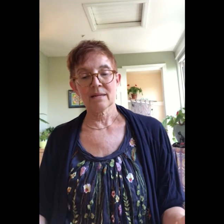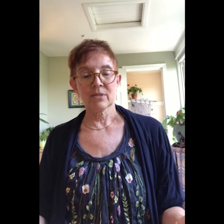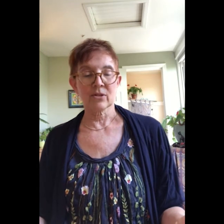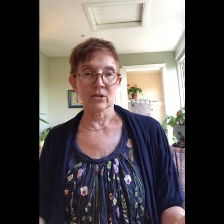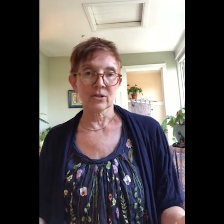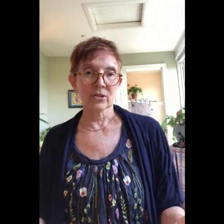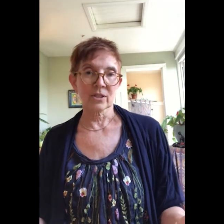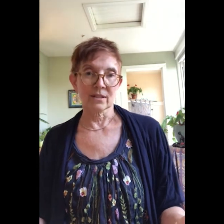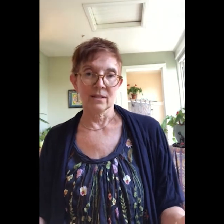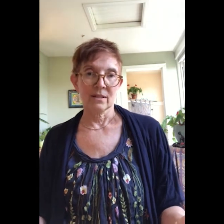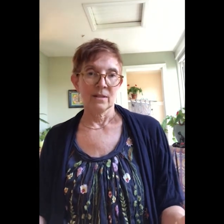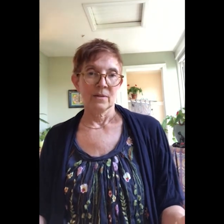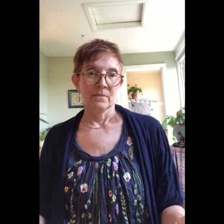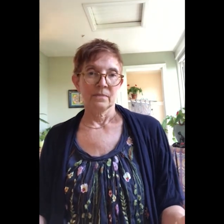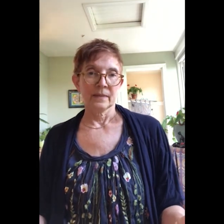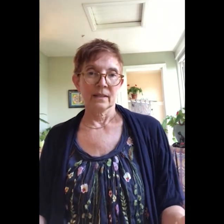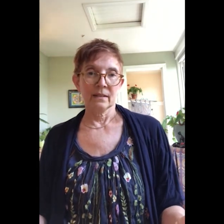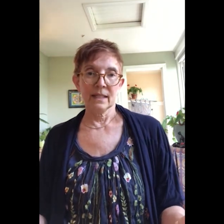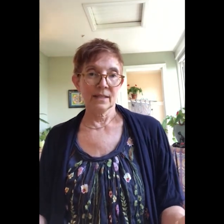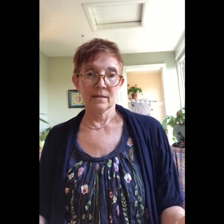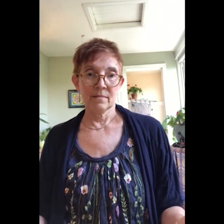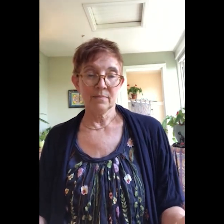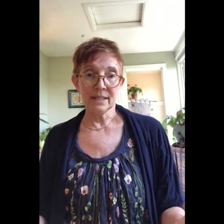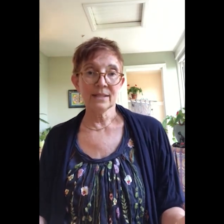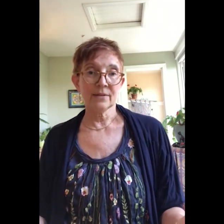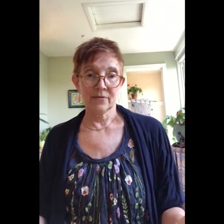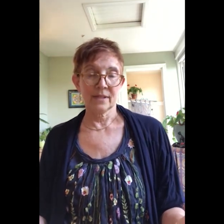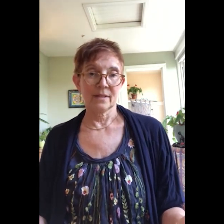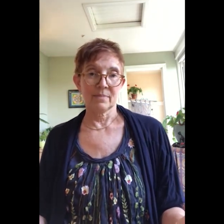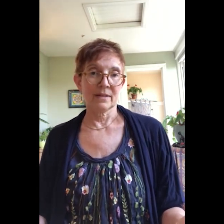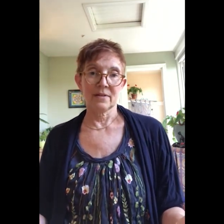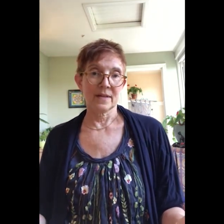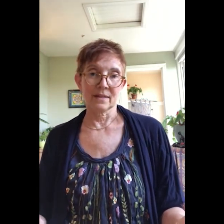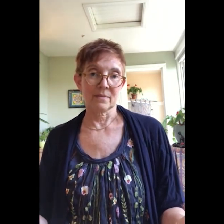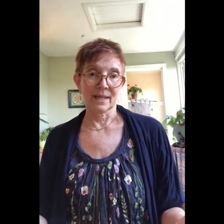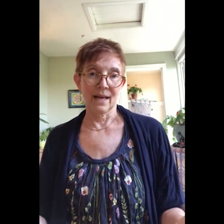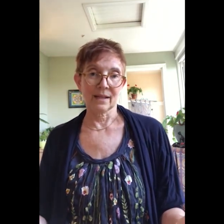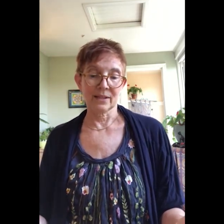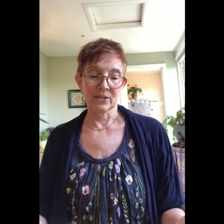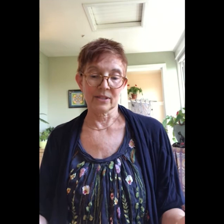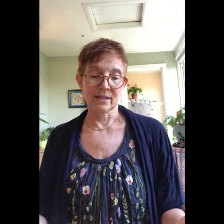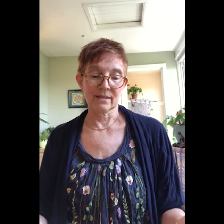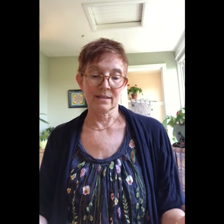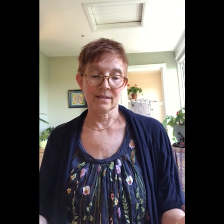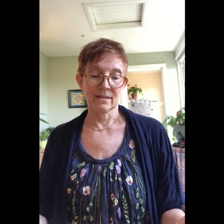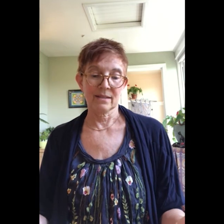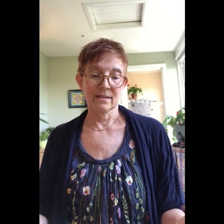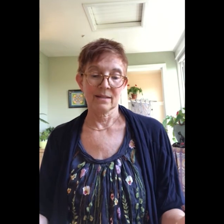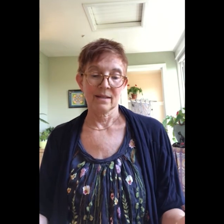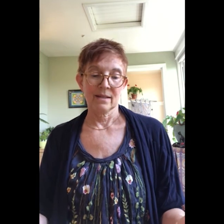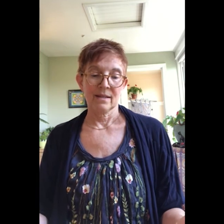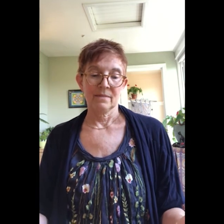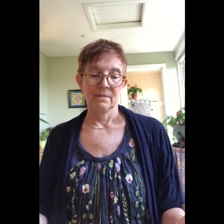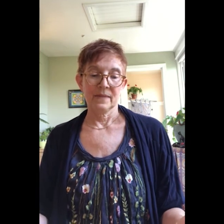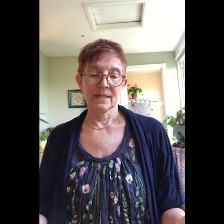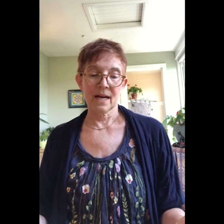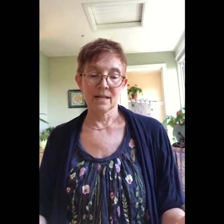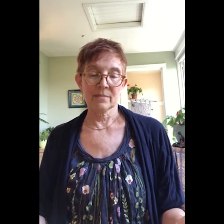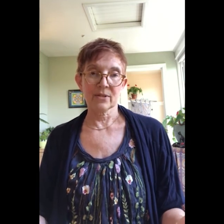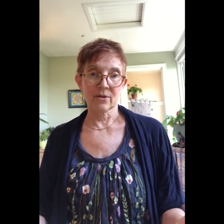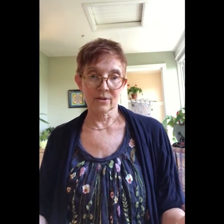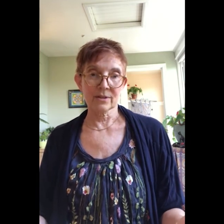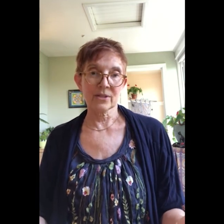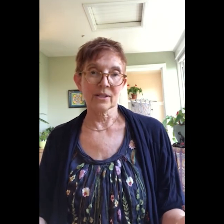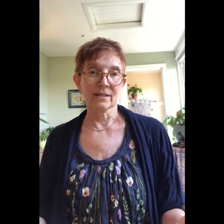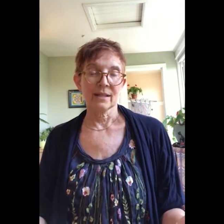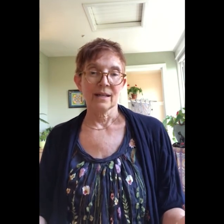The times are urgent. Let us be defeated by the things we cannot understand. The